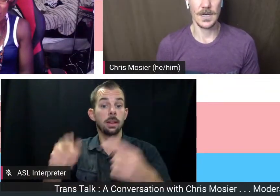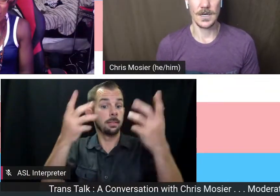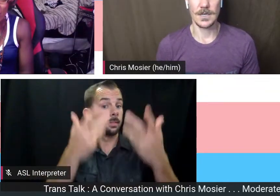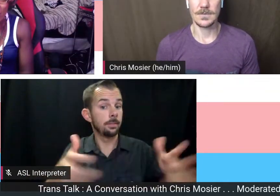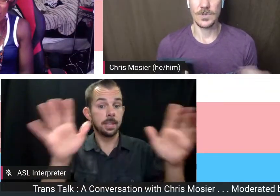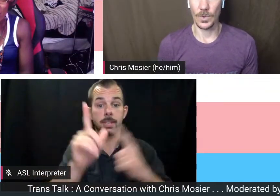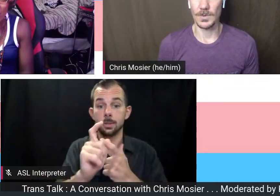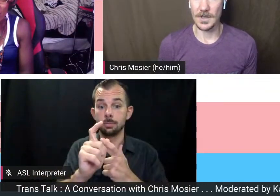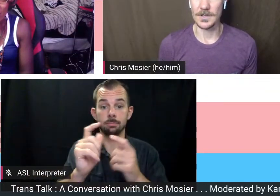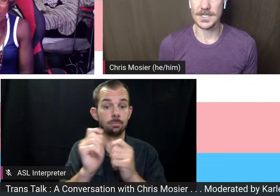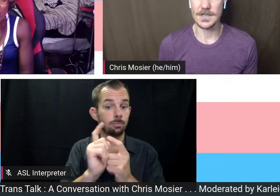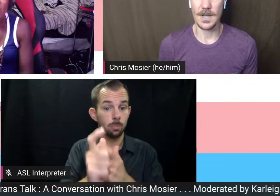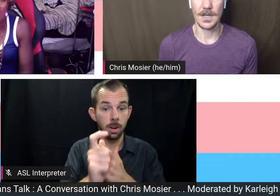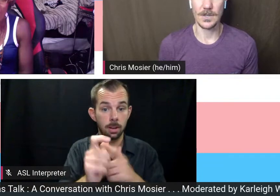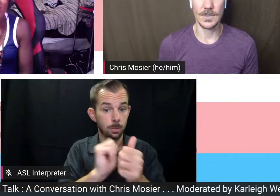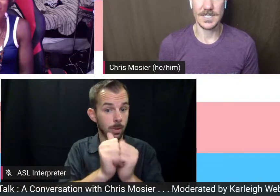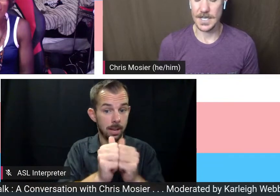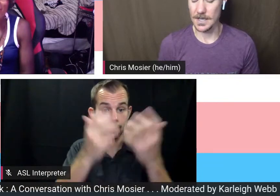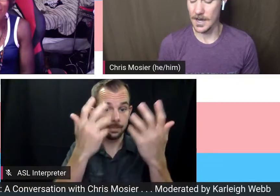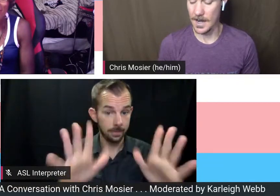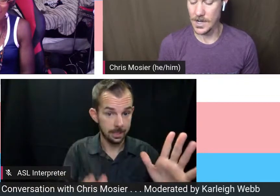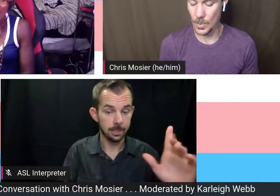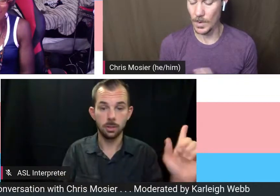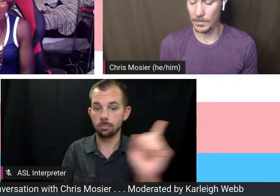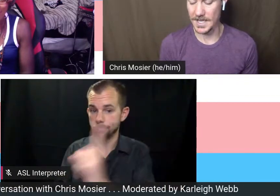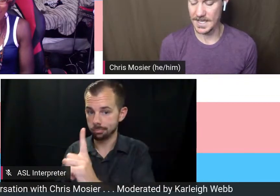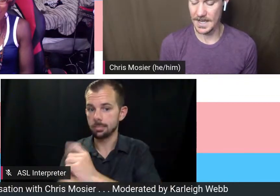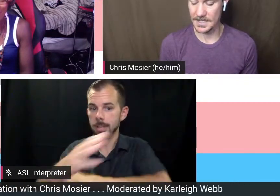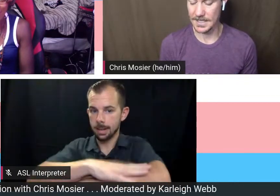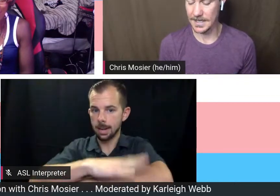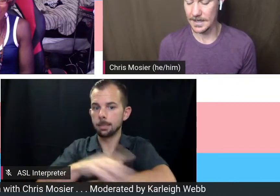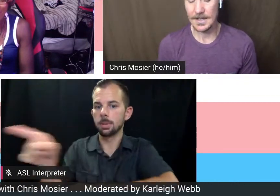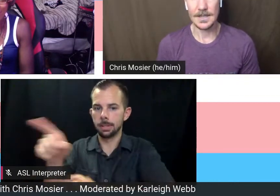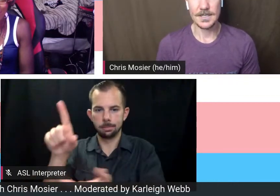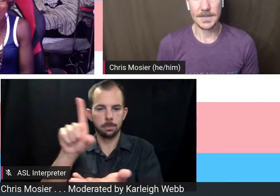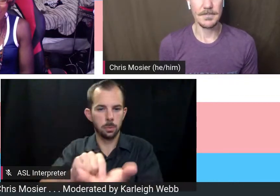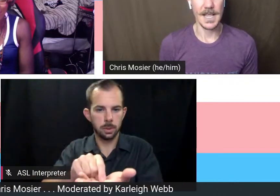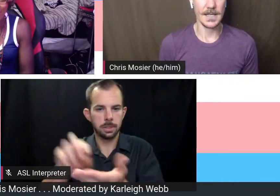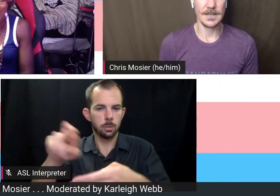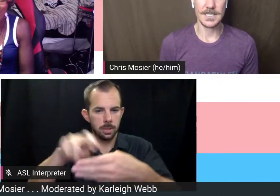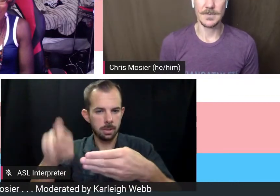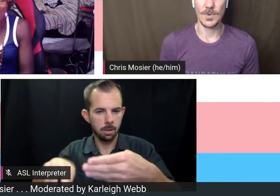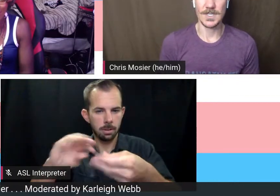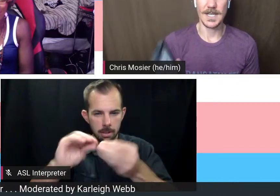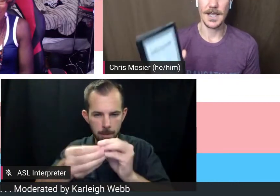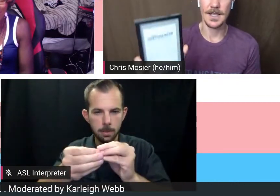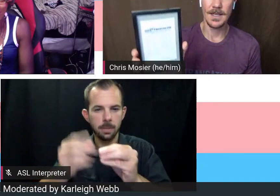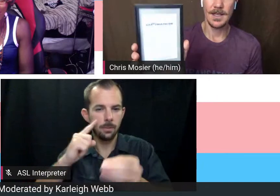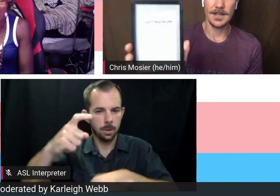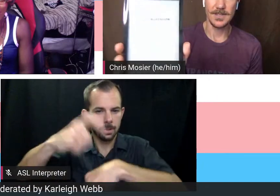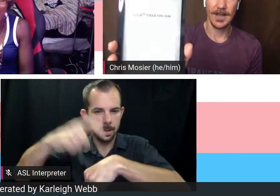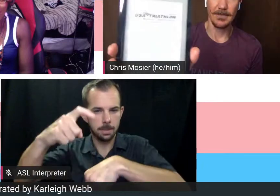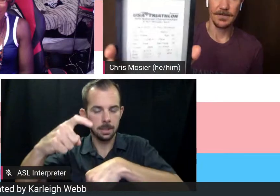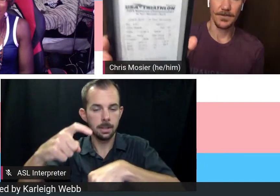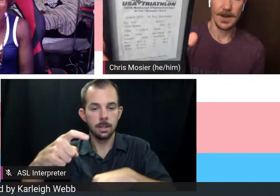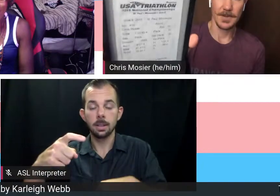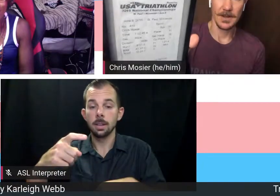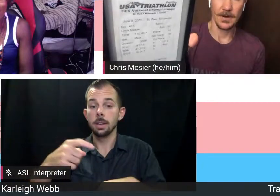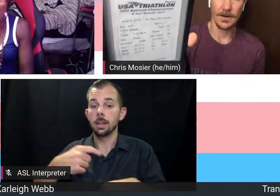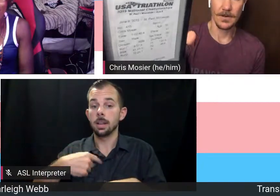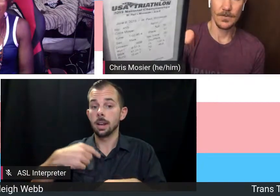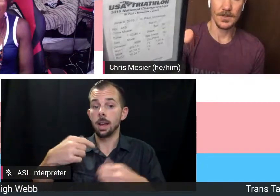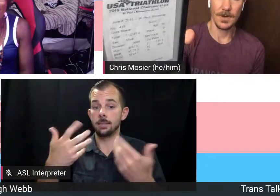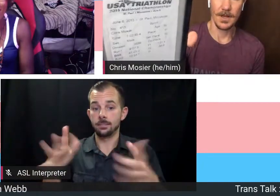out your results, and you can see. And I knew what place I had to get to make Team USA, and so I have it